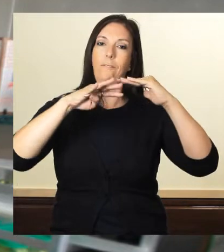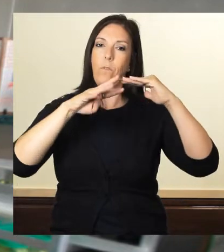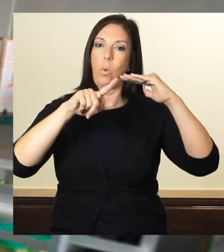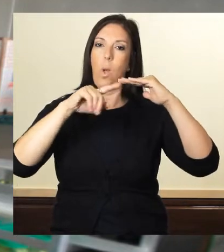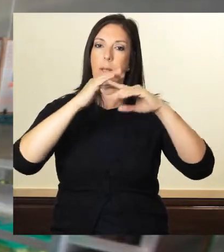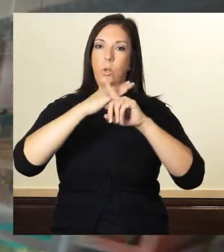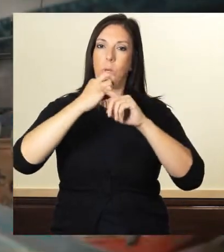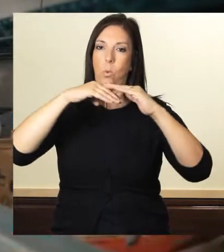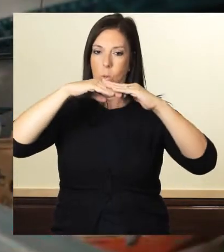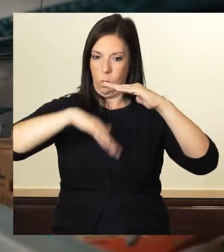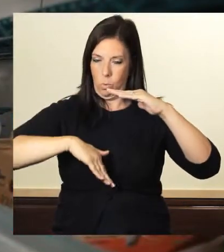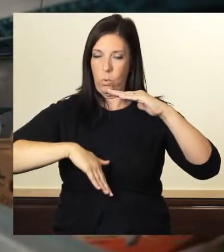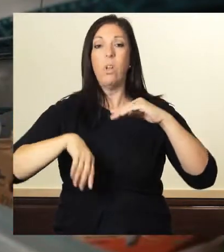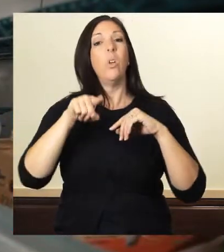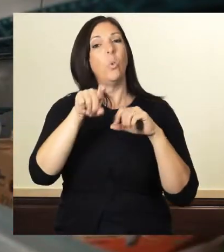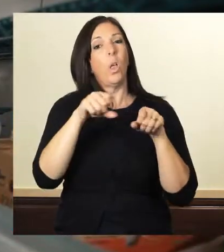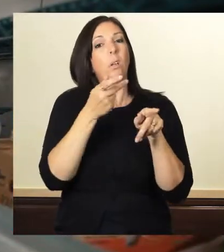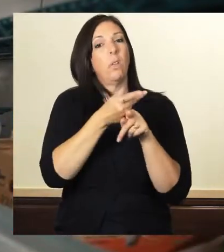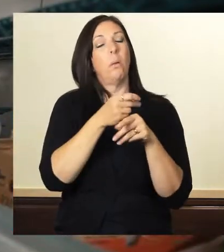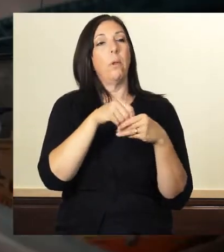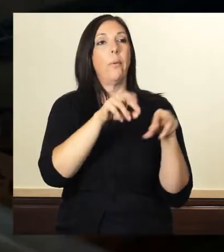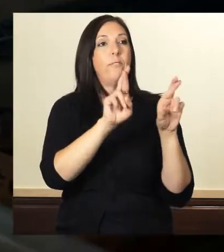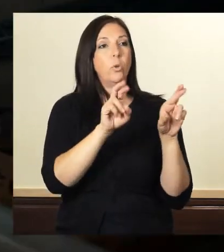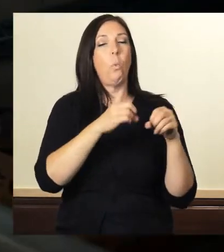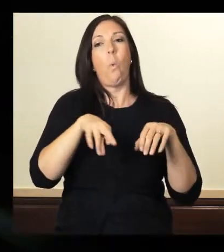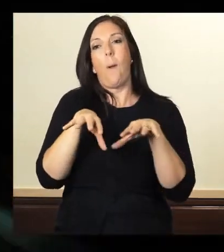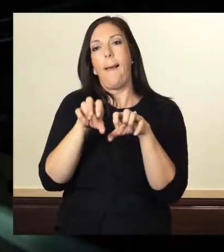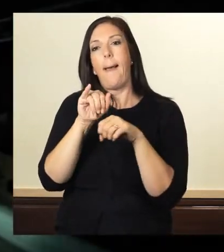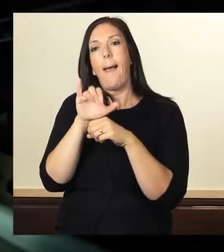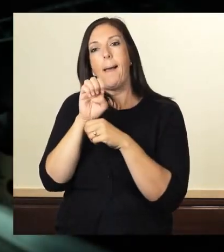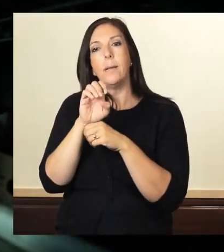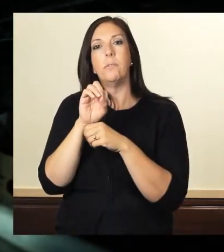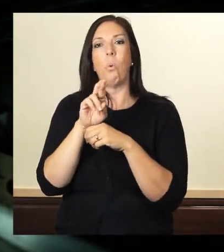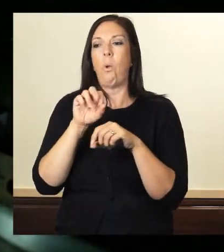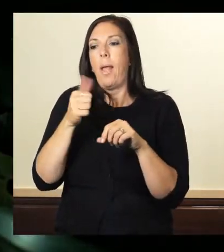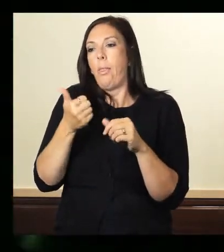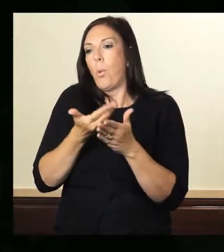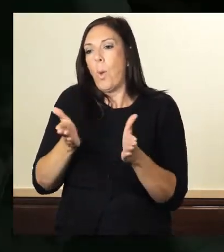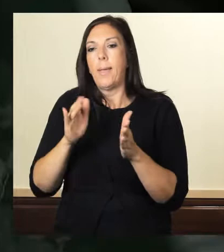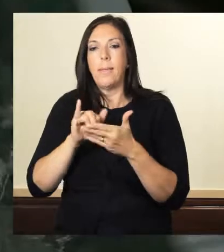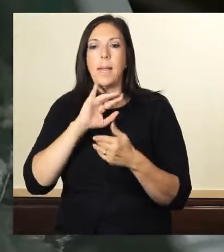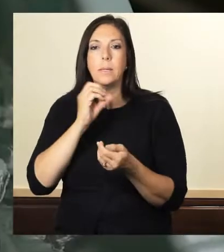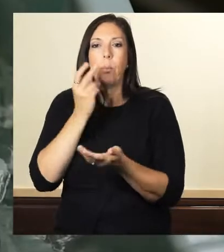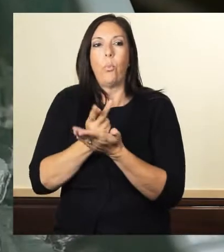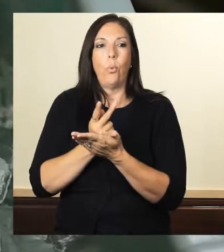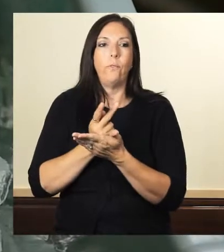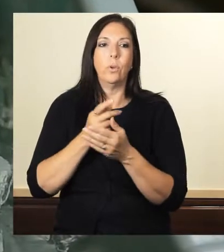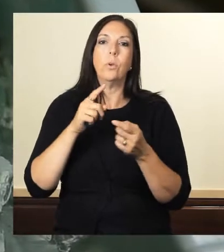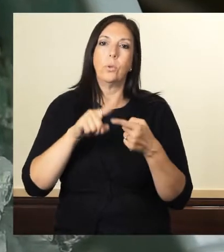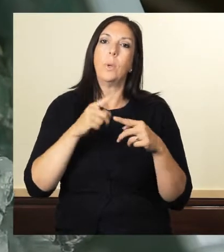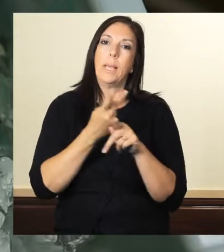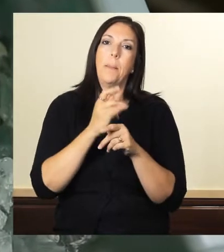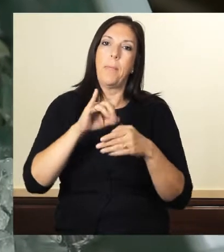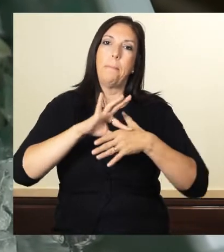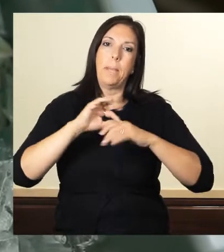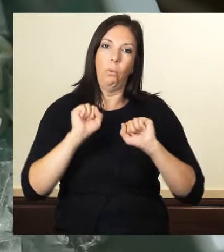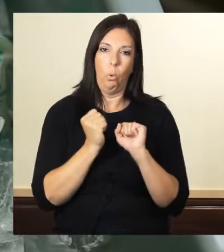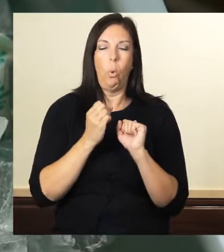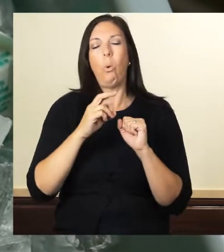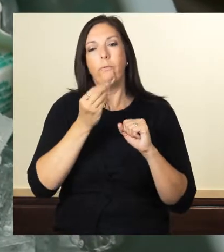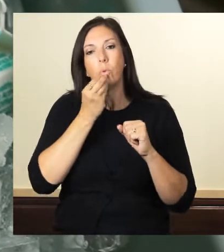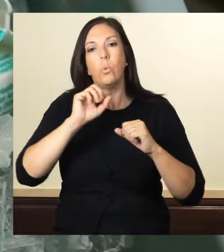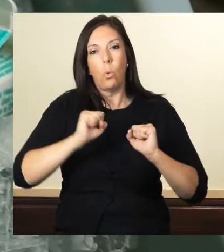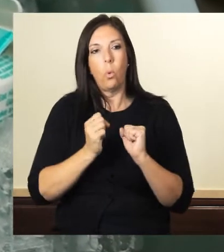in a refrigerator, ice, or other approved methods to keep bacteria from growing. When using ice to keep food cold, the ice must